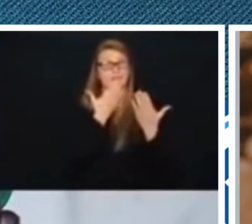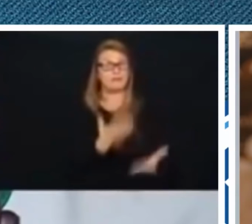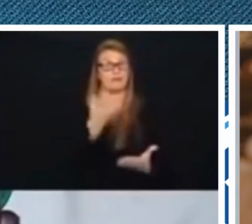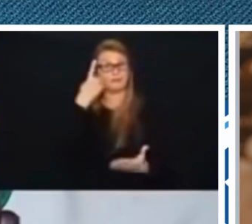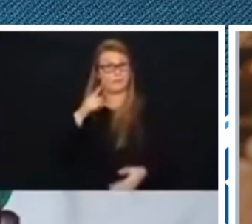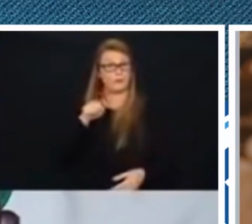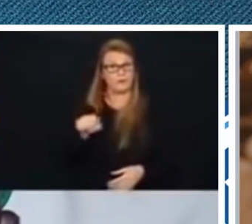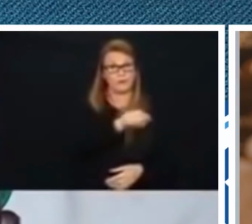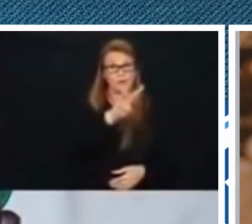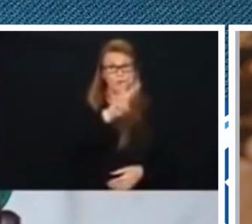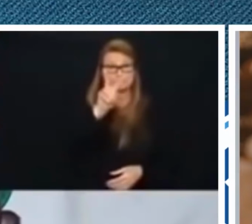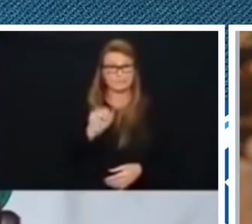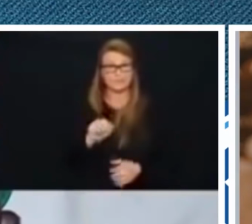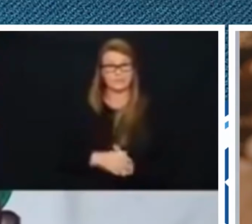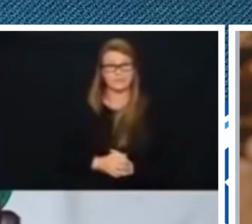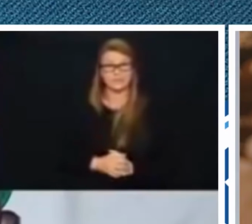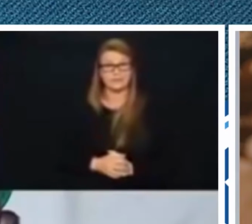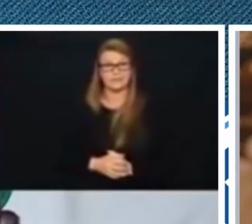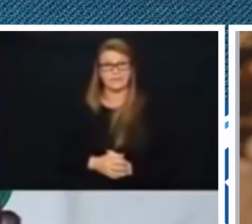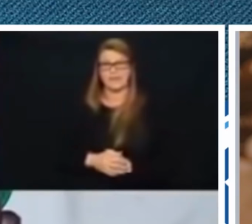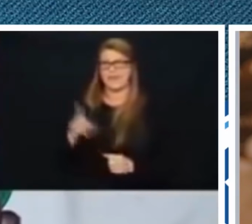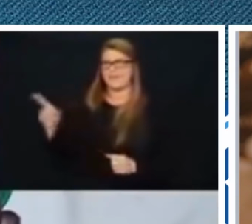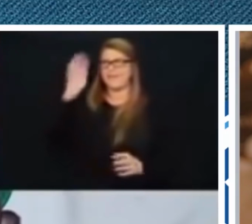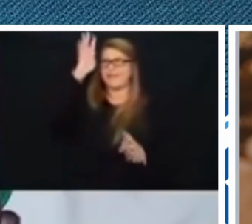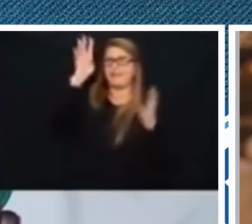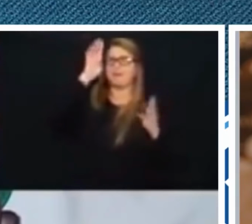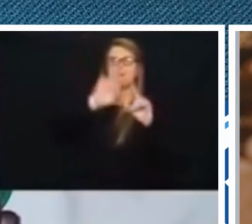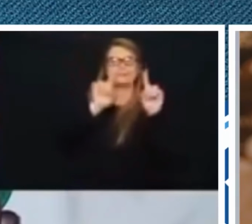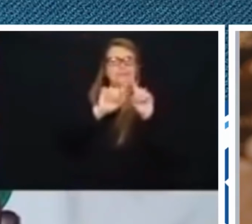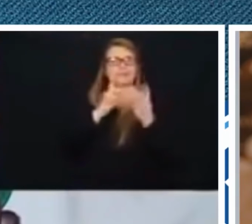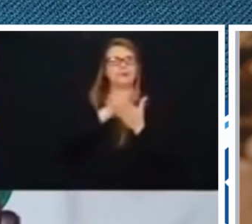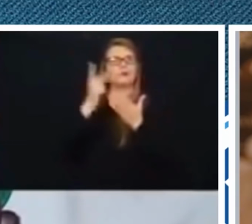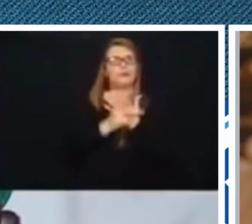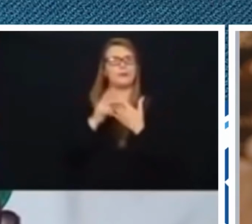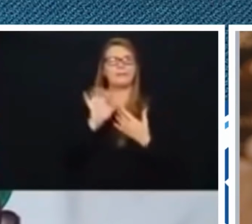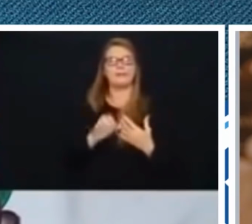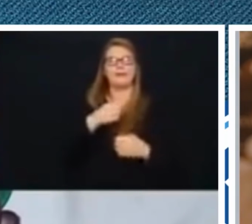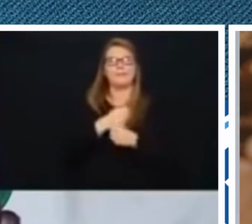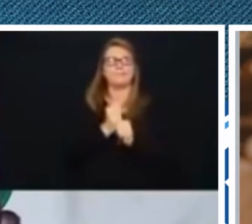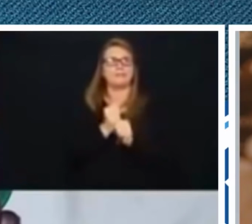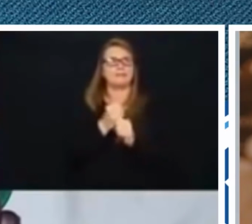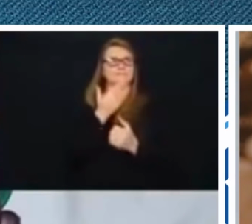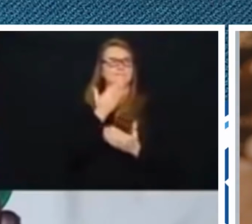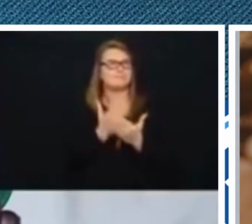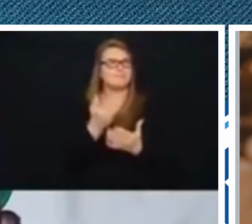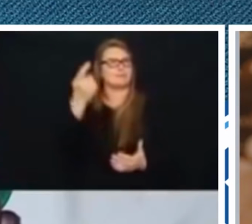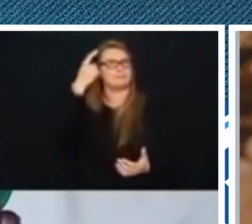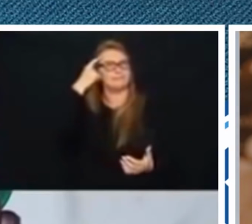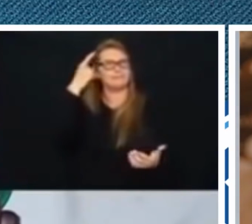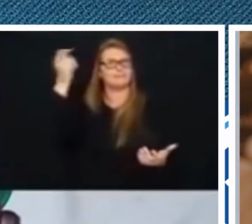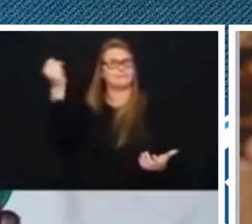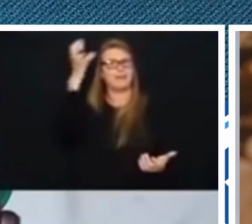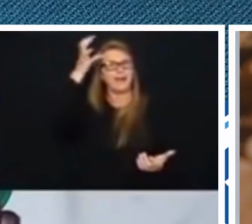West Virginia. You know, if they could have come up with a program that absolutely made real sense without